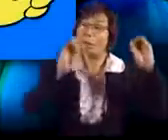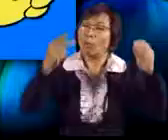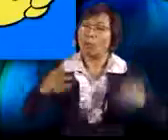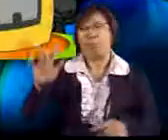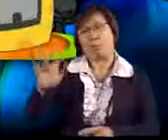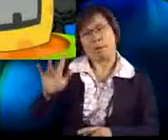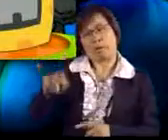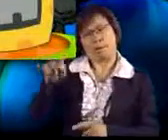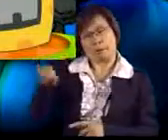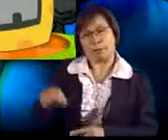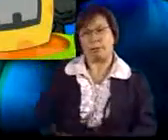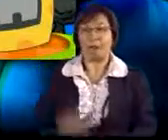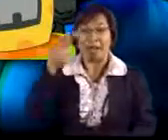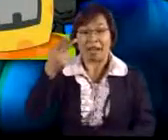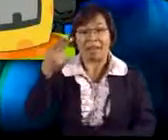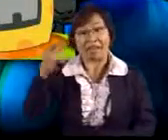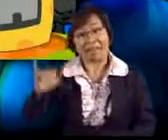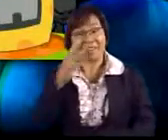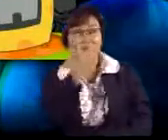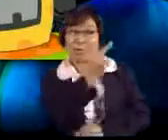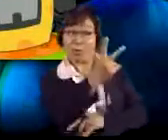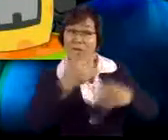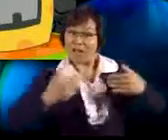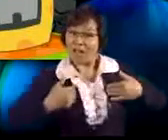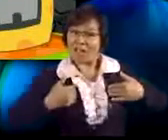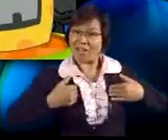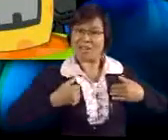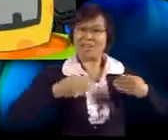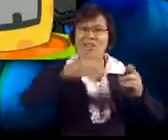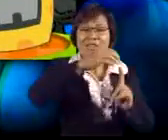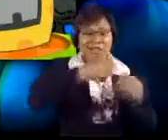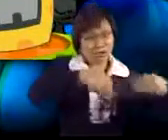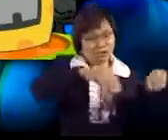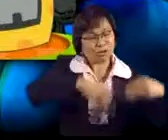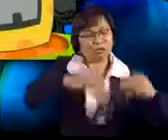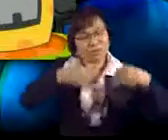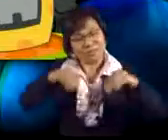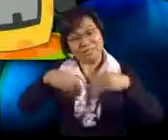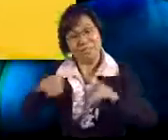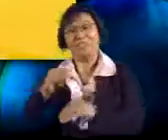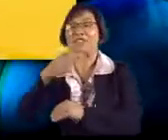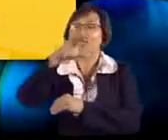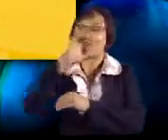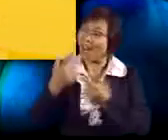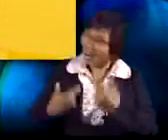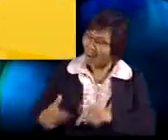you. Hey, look! There is a stall selling drinks. Let's go.